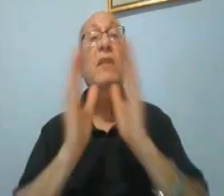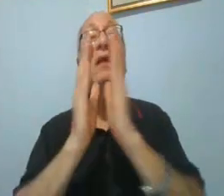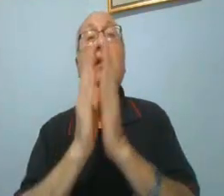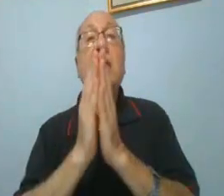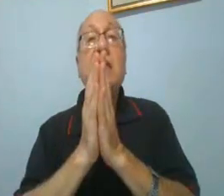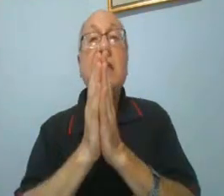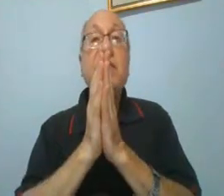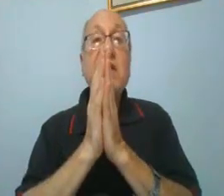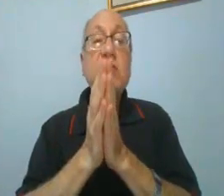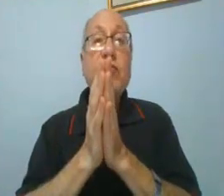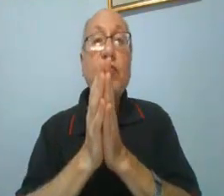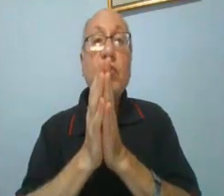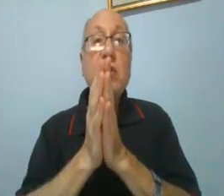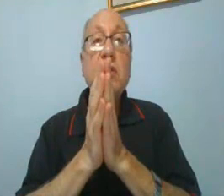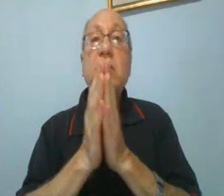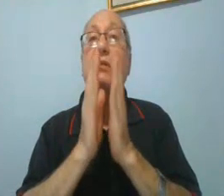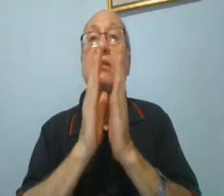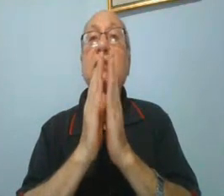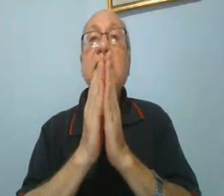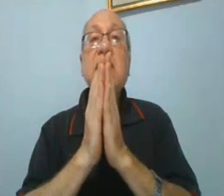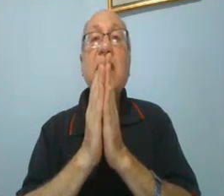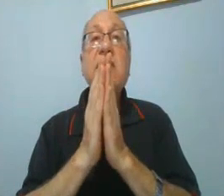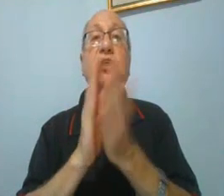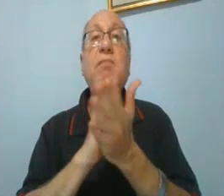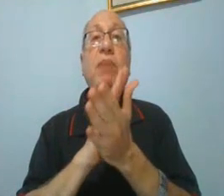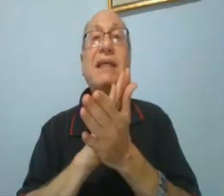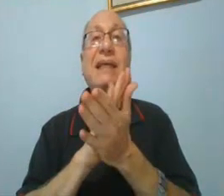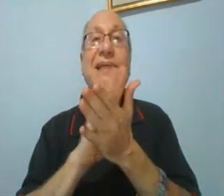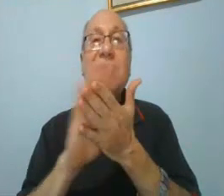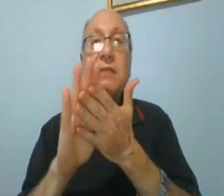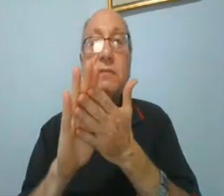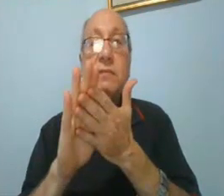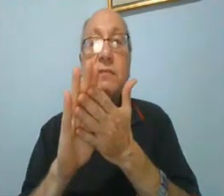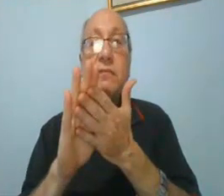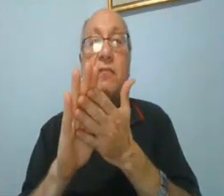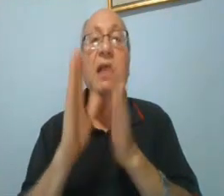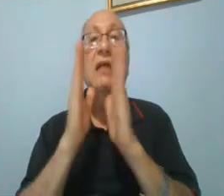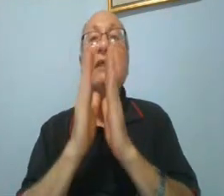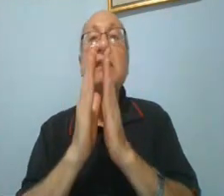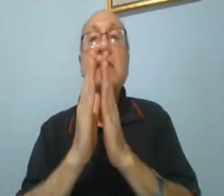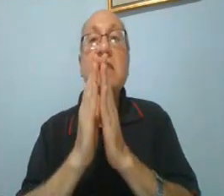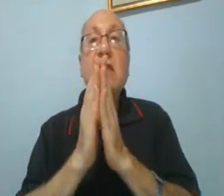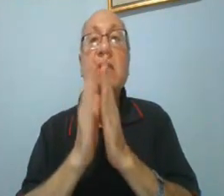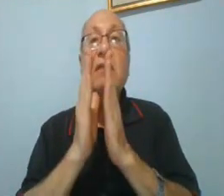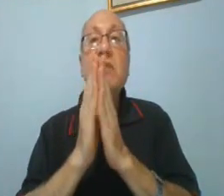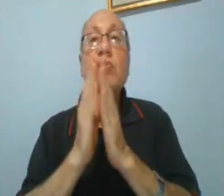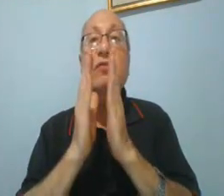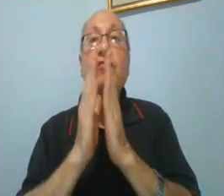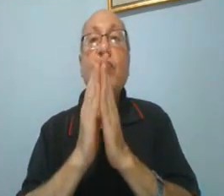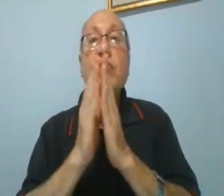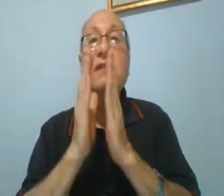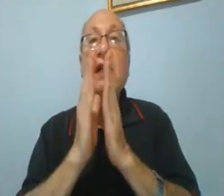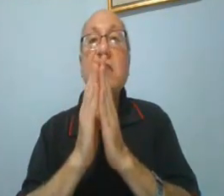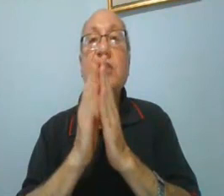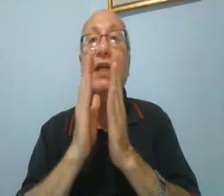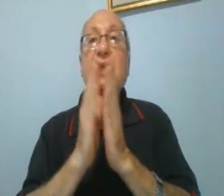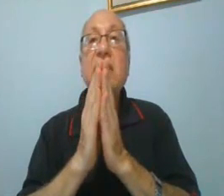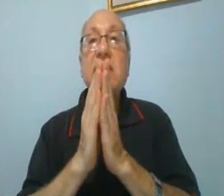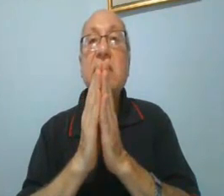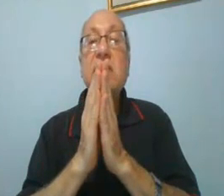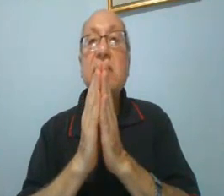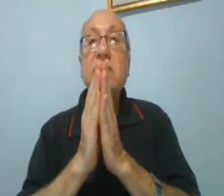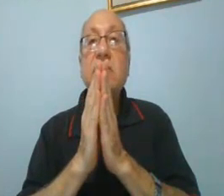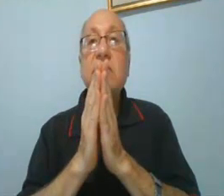needles. First of all, sterilization by heat. The standard method for